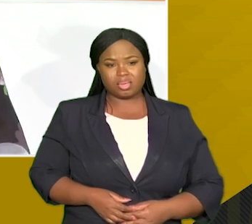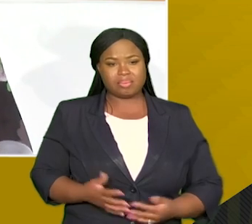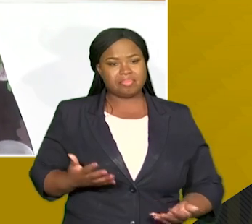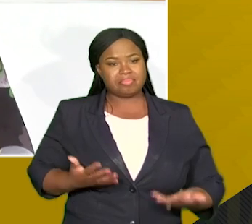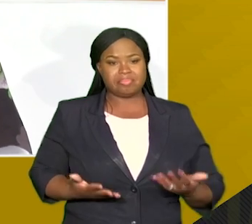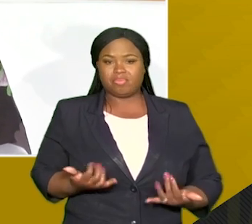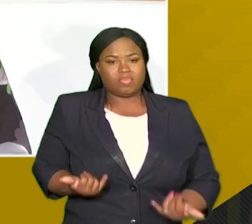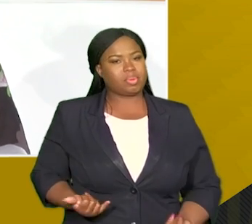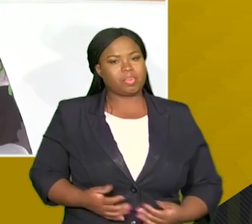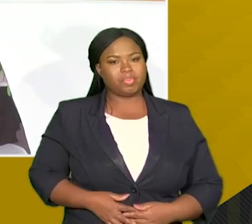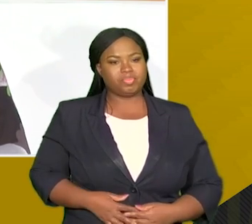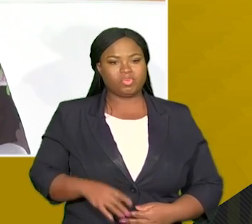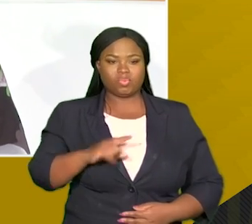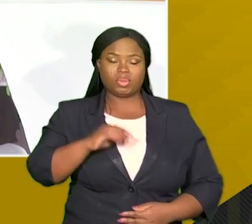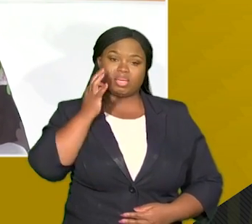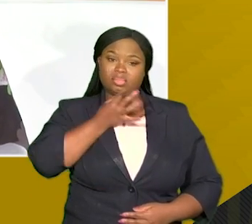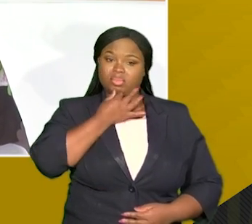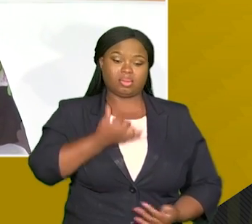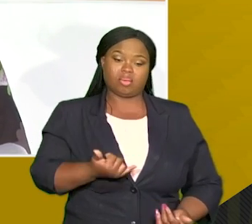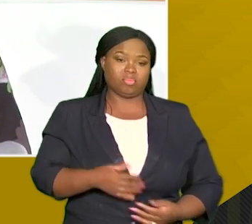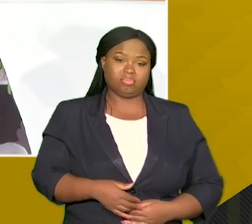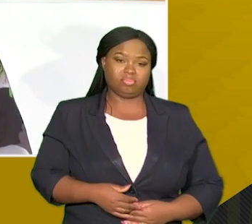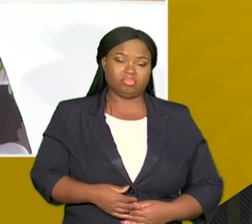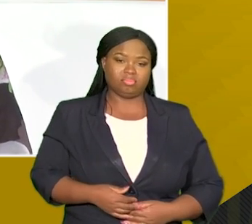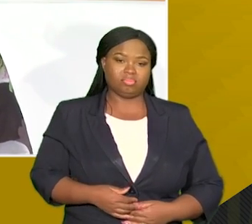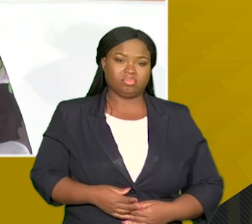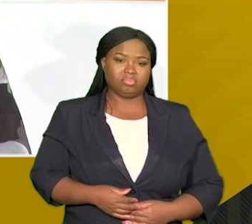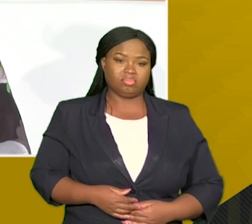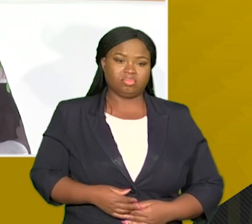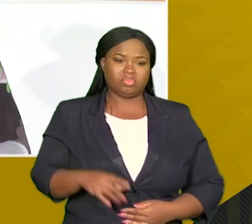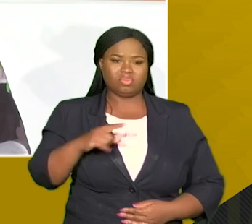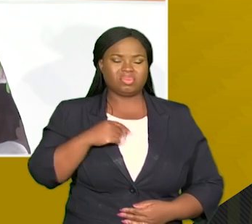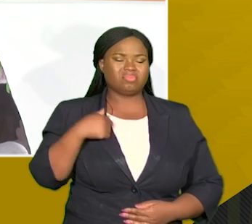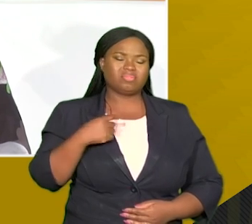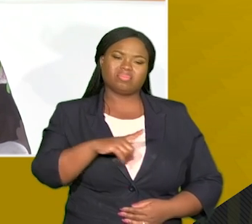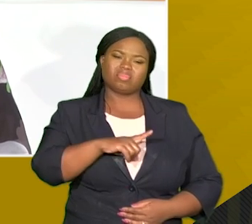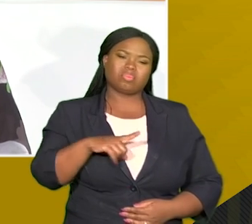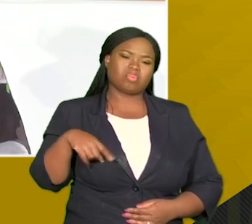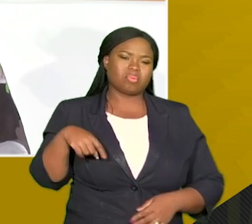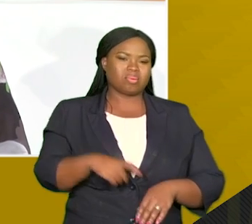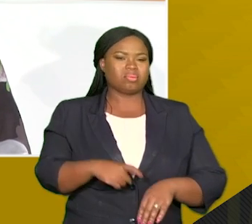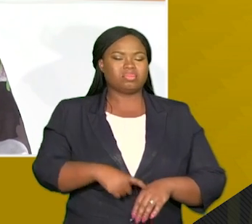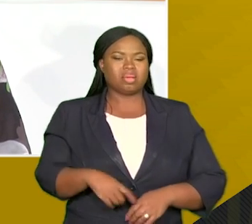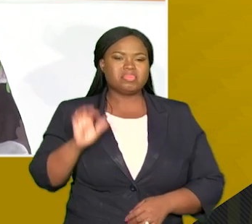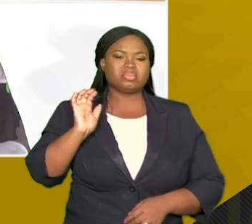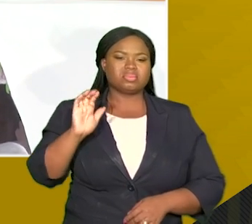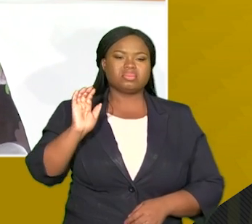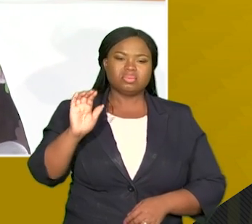Maybe for now. What about we are Shomanji? For now, because Ngahambile isikhathi eside and I felt ukuthi because